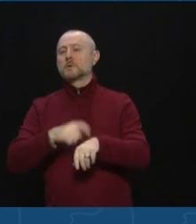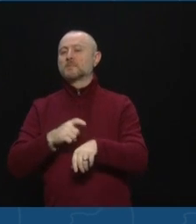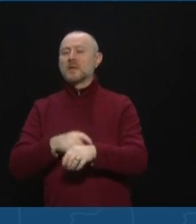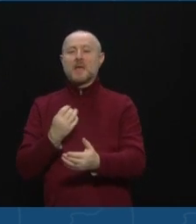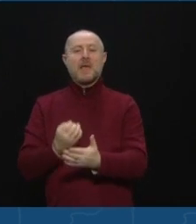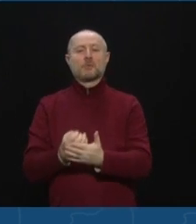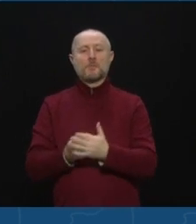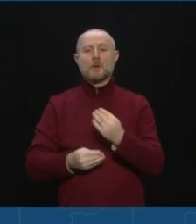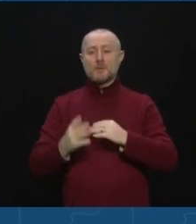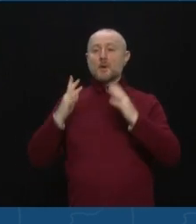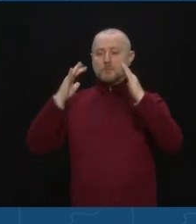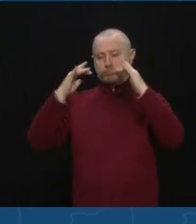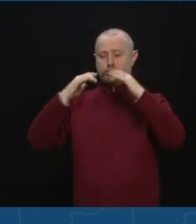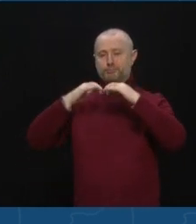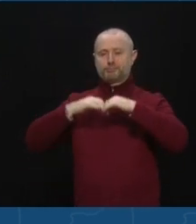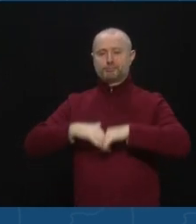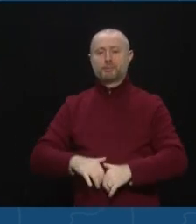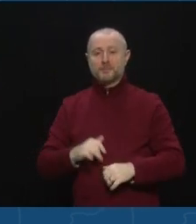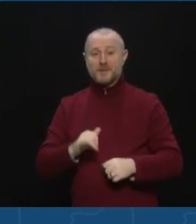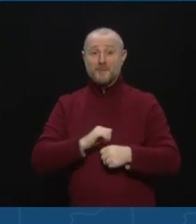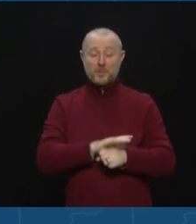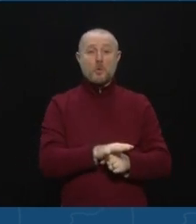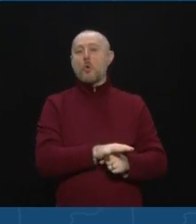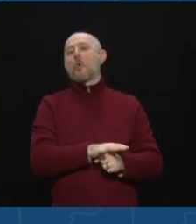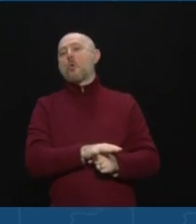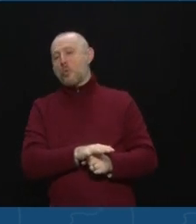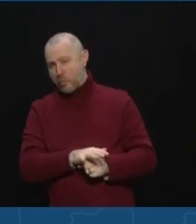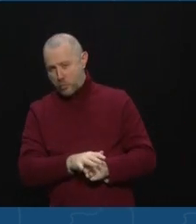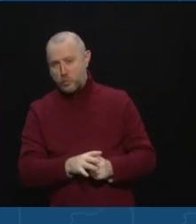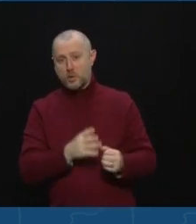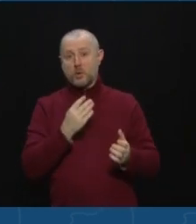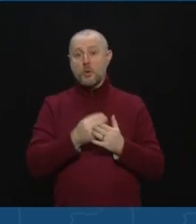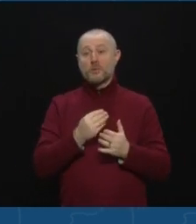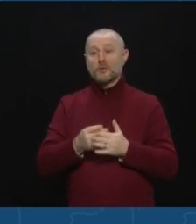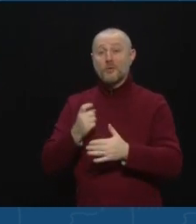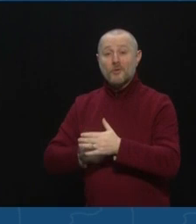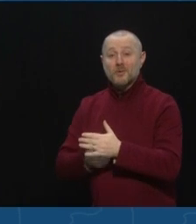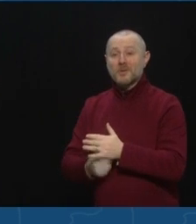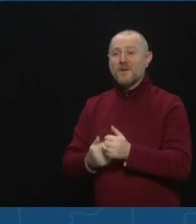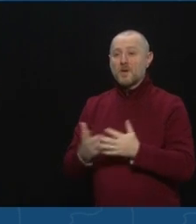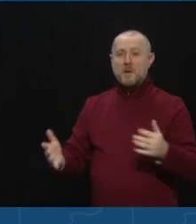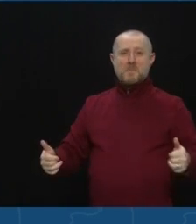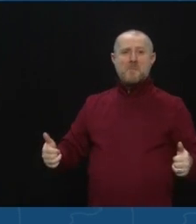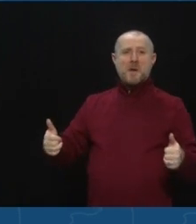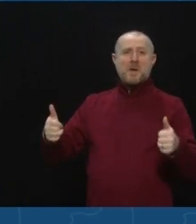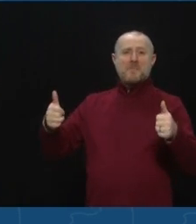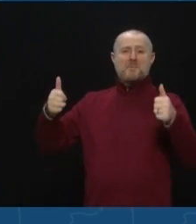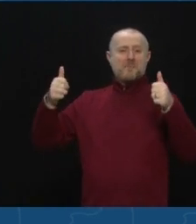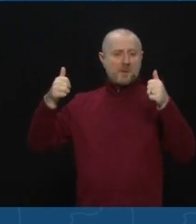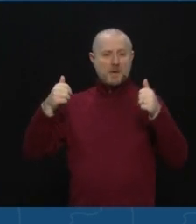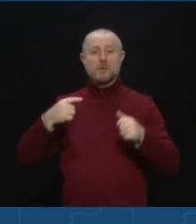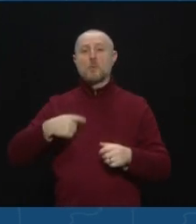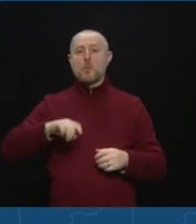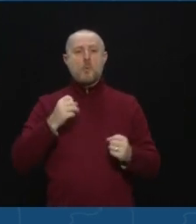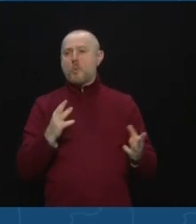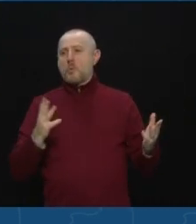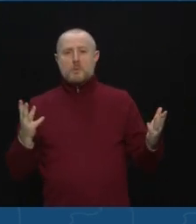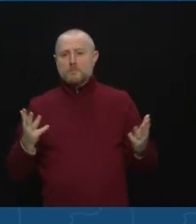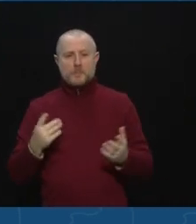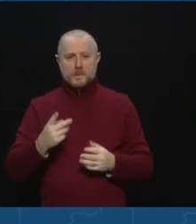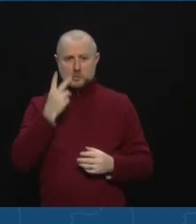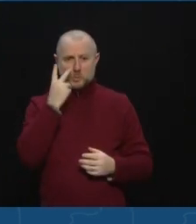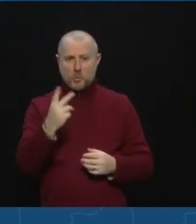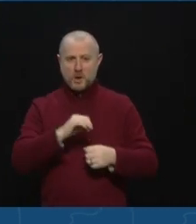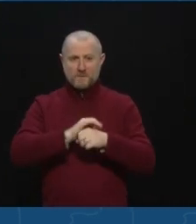the pandemic and the impact of inflation, and even, I hate to say it, but possible resurgence of COVID. We just